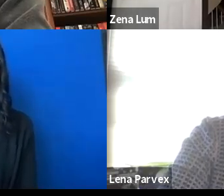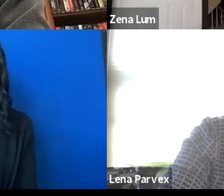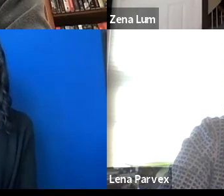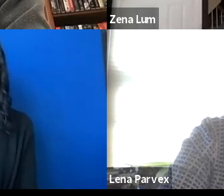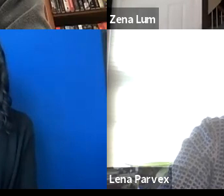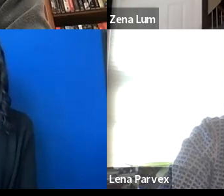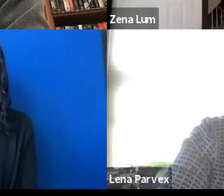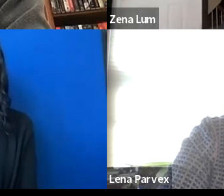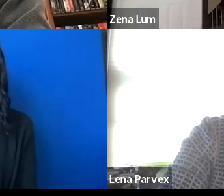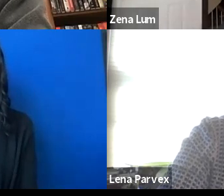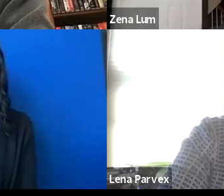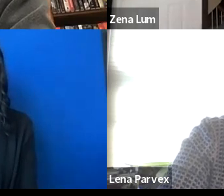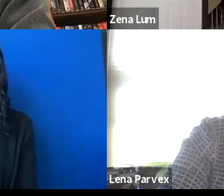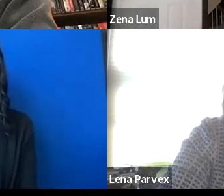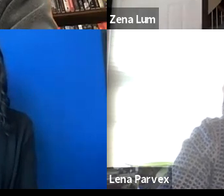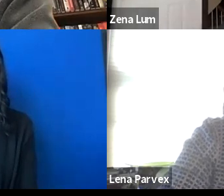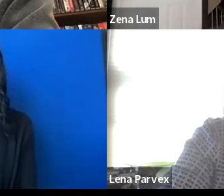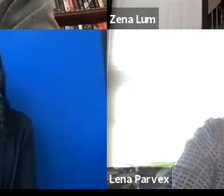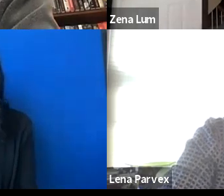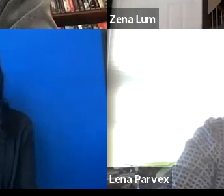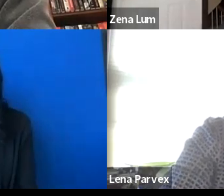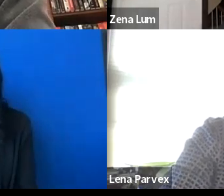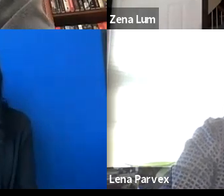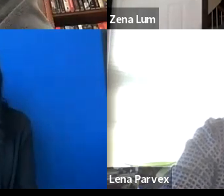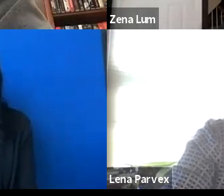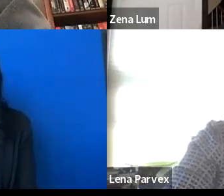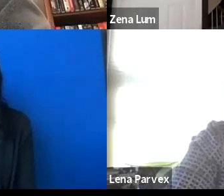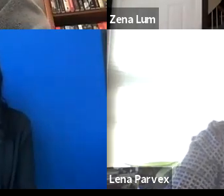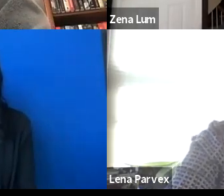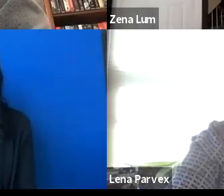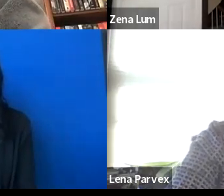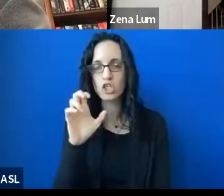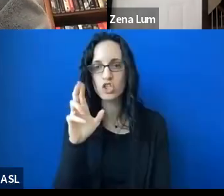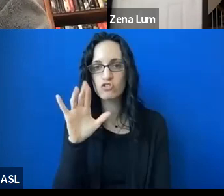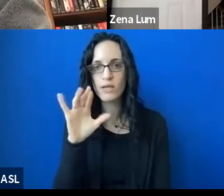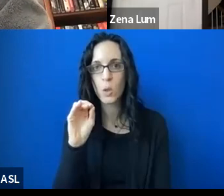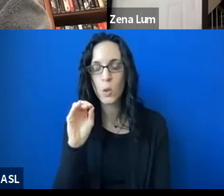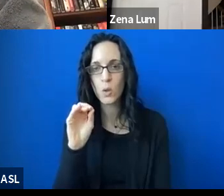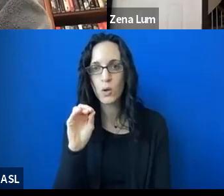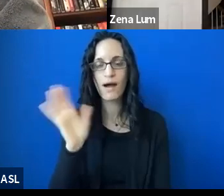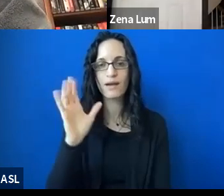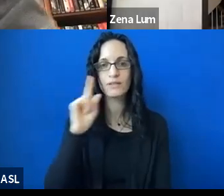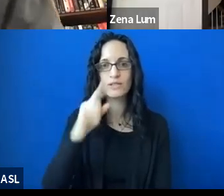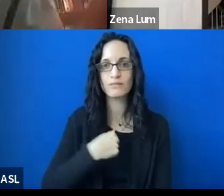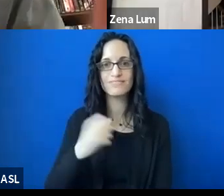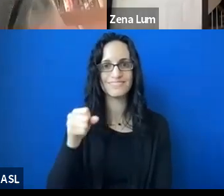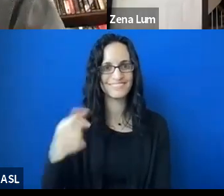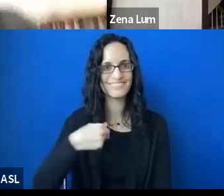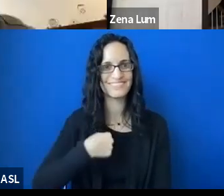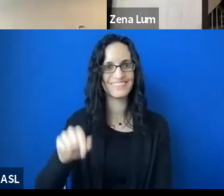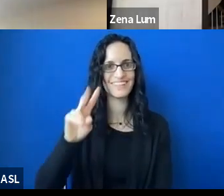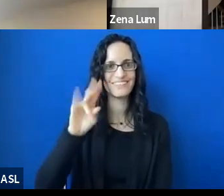Hello, can you hear me? We can hear you, thank you. Hi, my name is Vijay